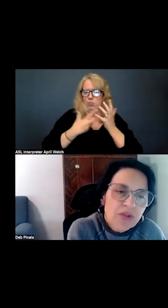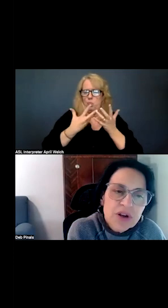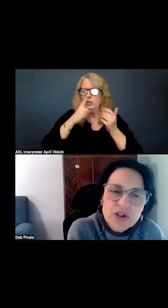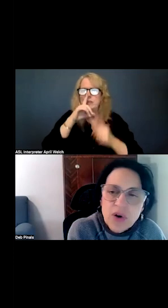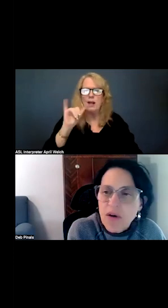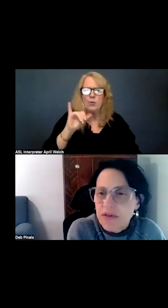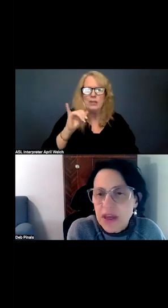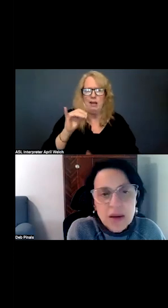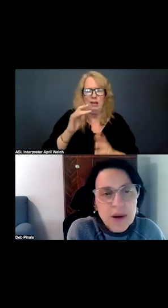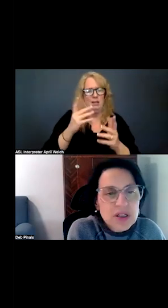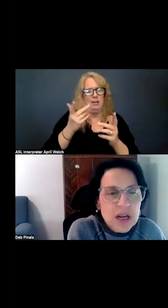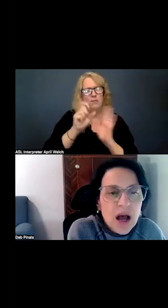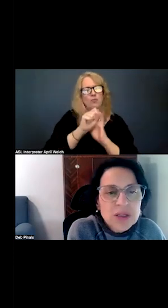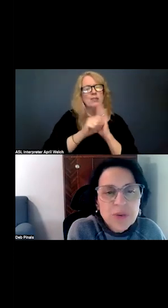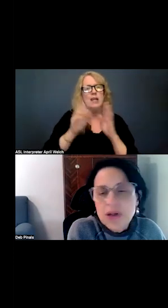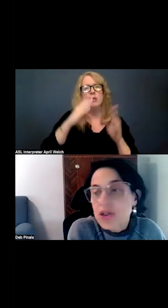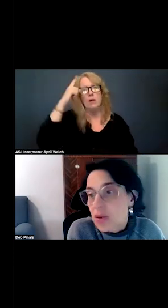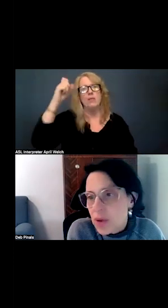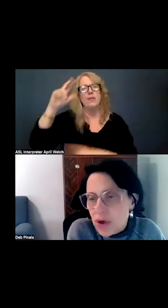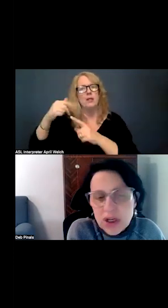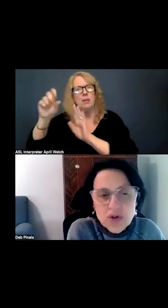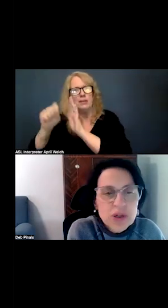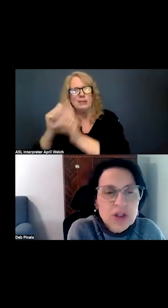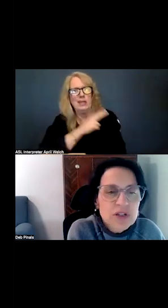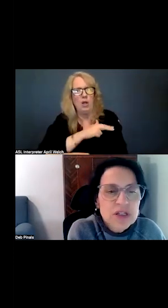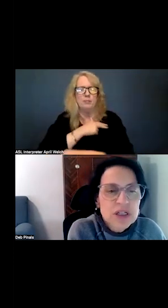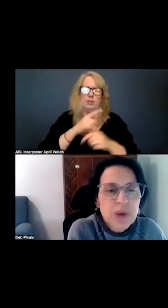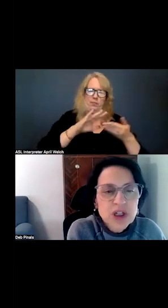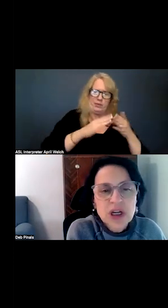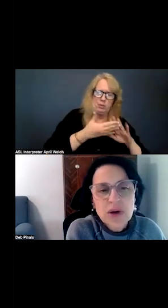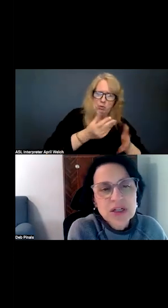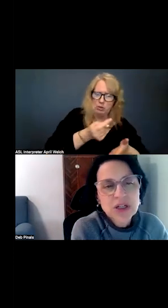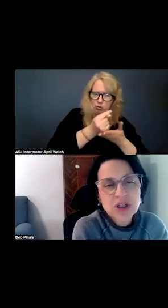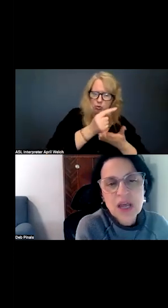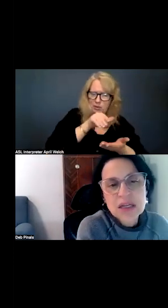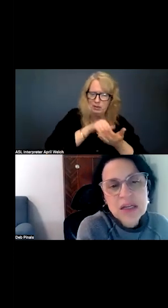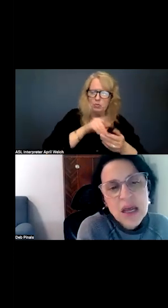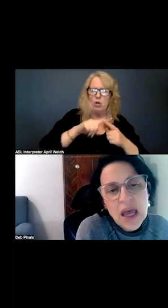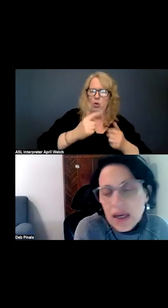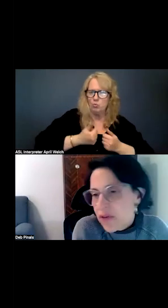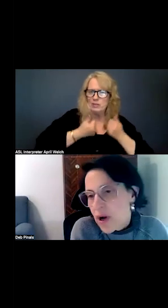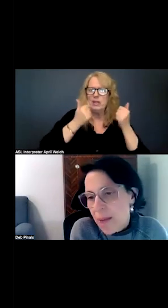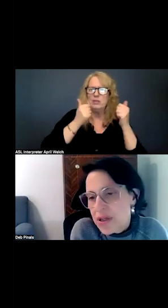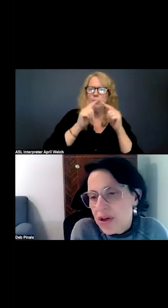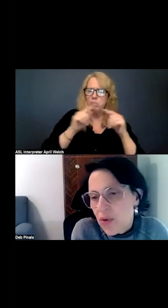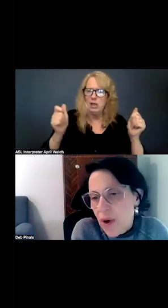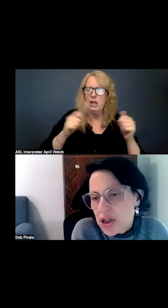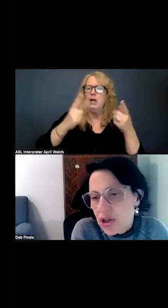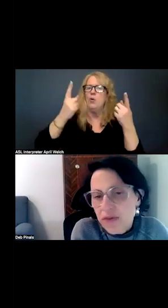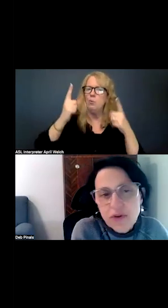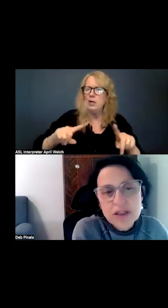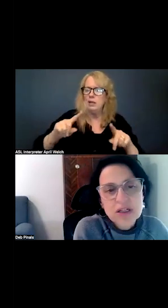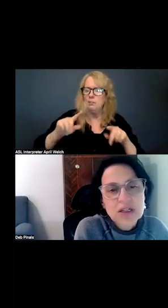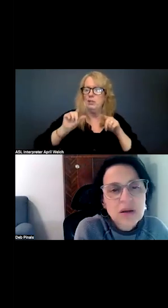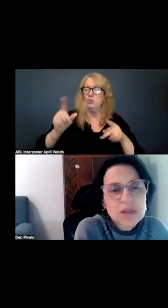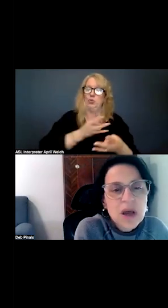behavioral health leaders are often thinking about state hospitals, the community treatment services, especially residential settings, and even what happens in correctional